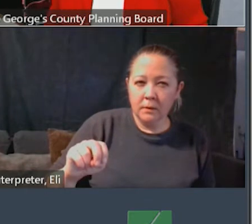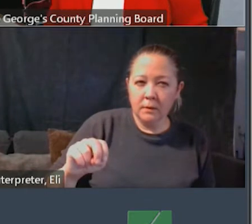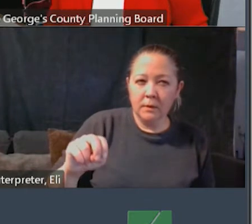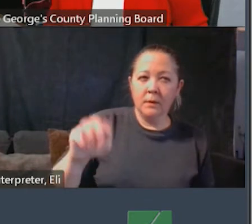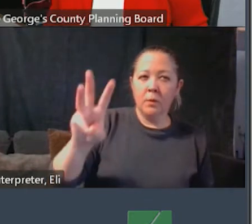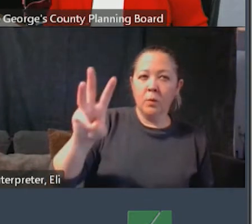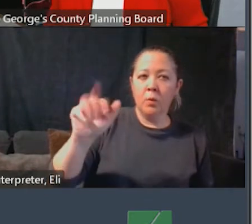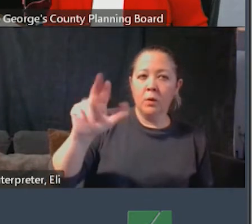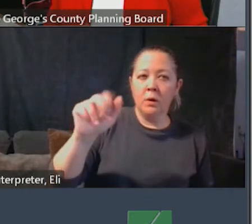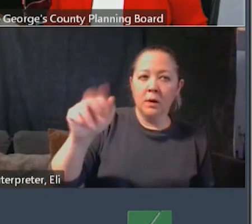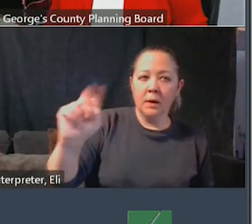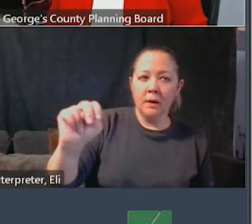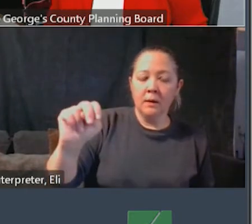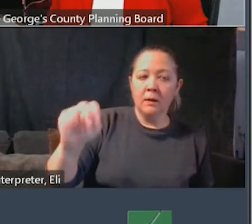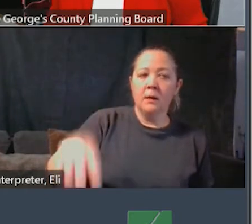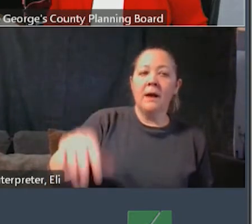Robin Hamilton?